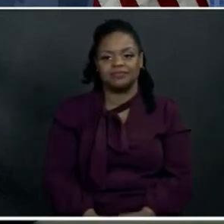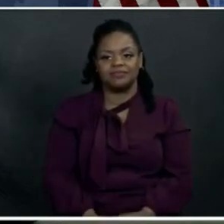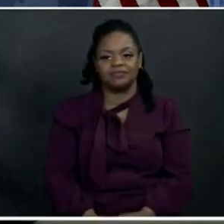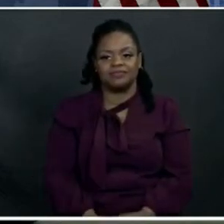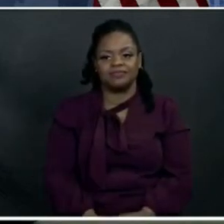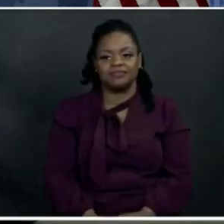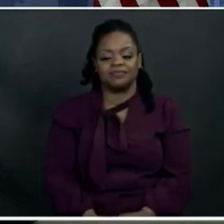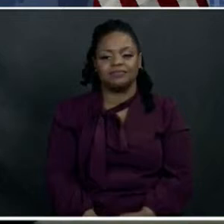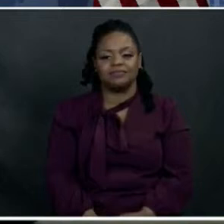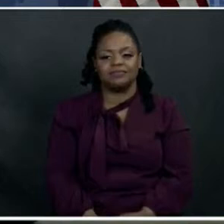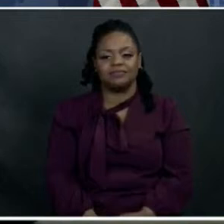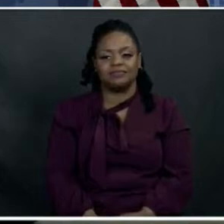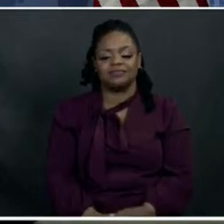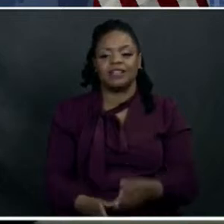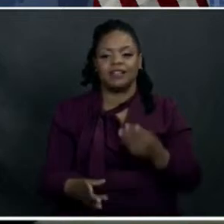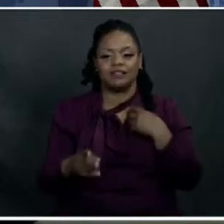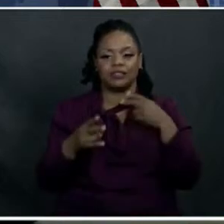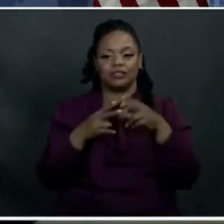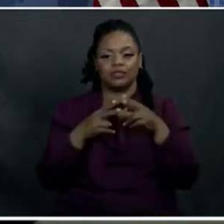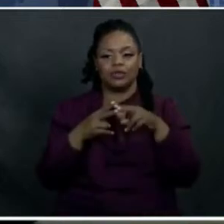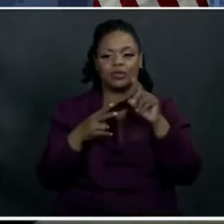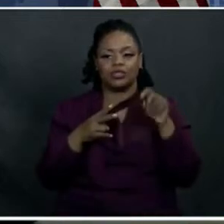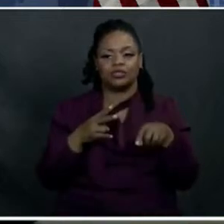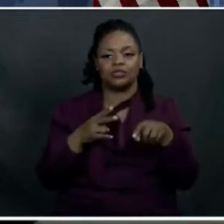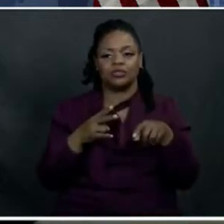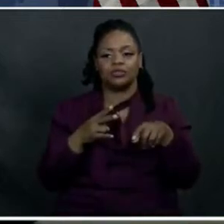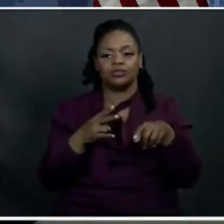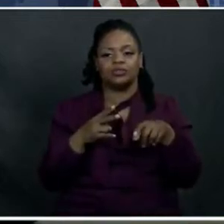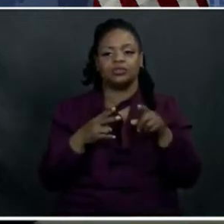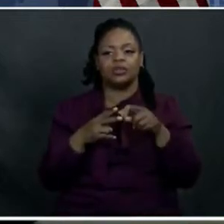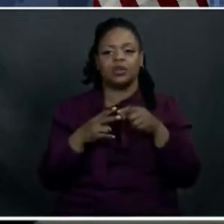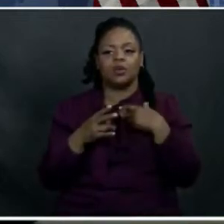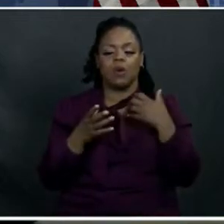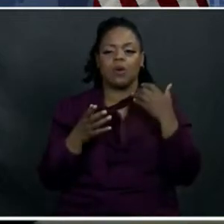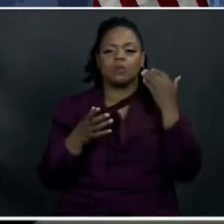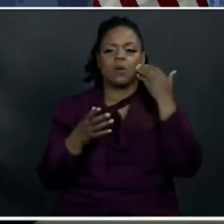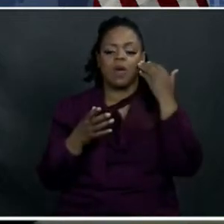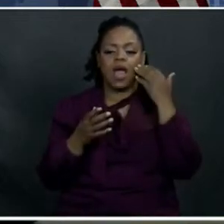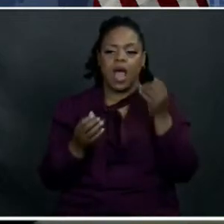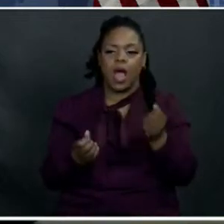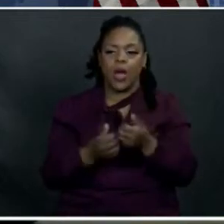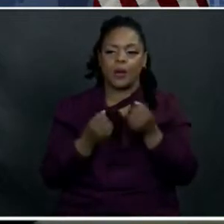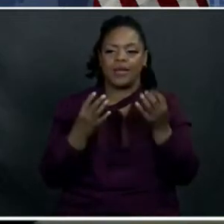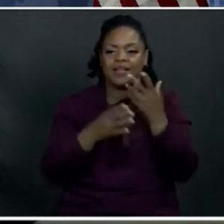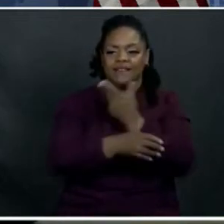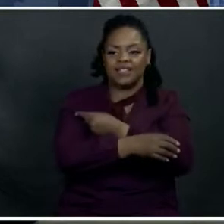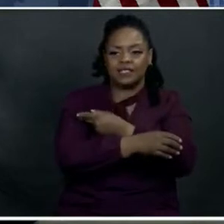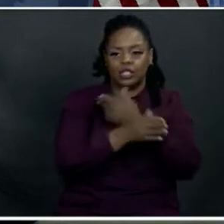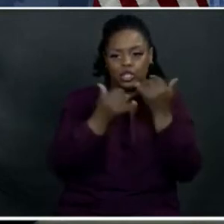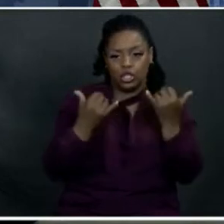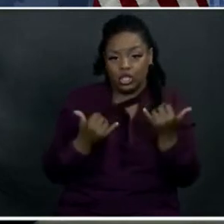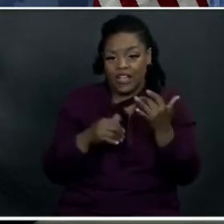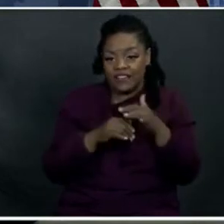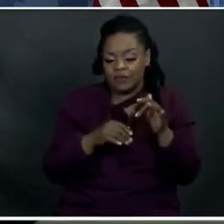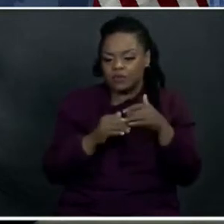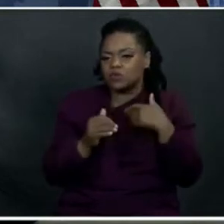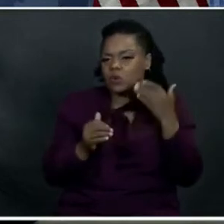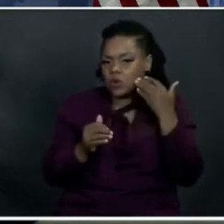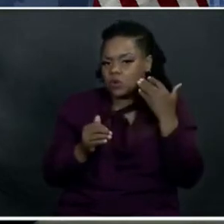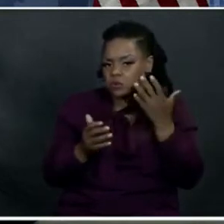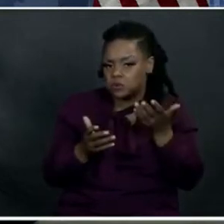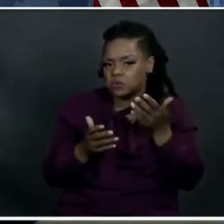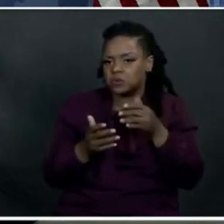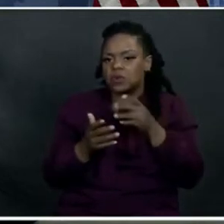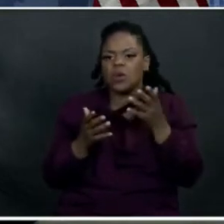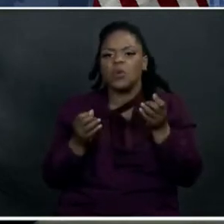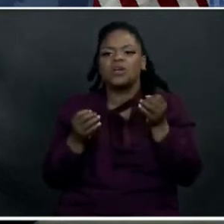can you just maybe for housekeeping, I just want to make sure how many vaccinations are currently available and what's left in the federal stockpile? Are